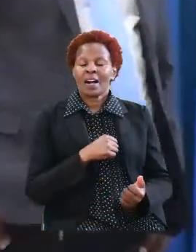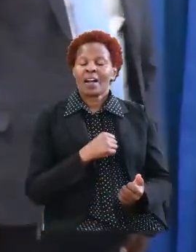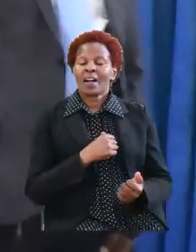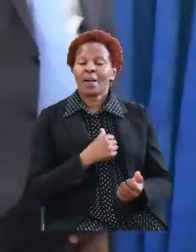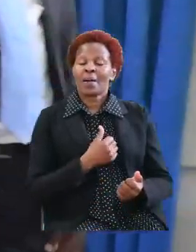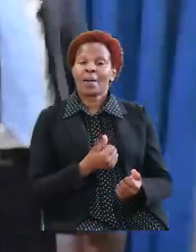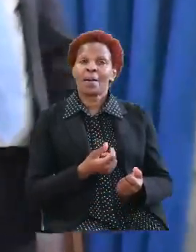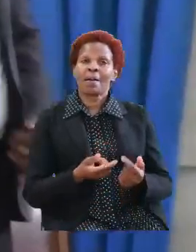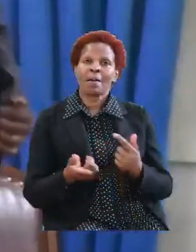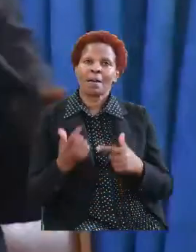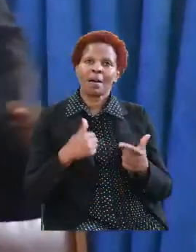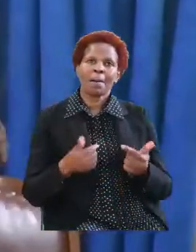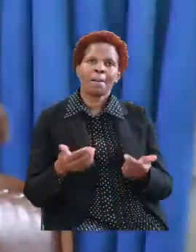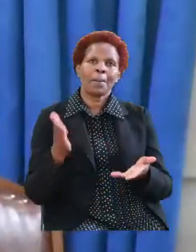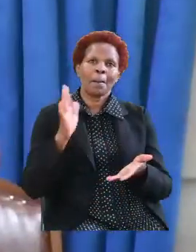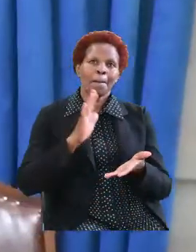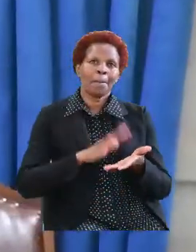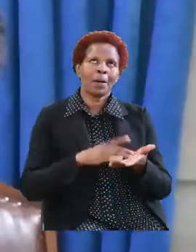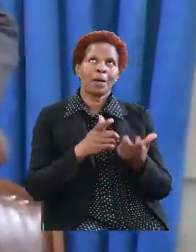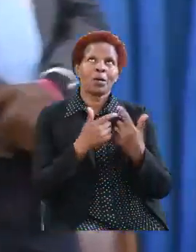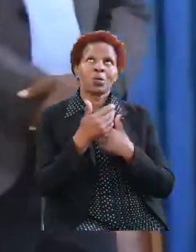Narudi,